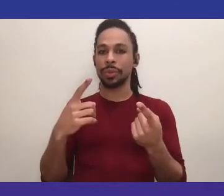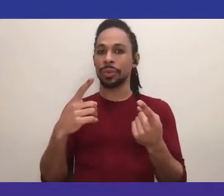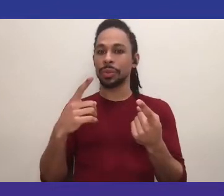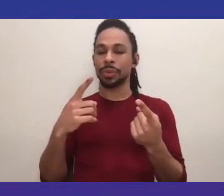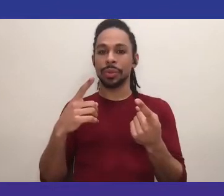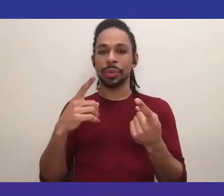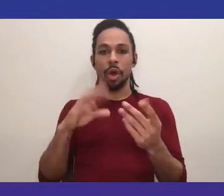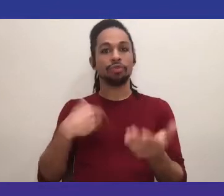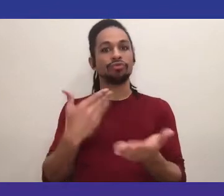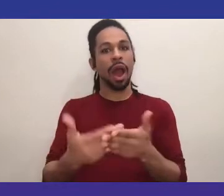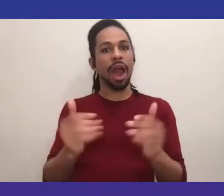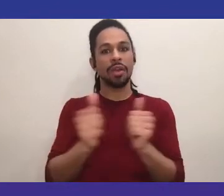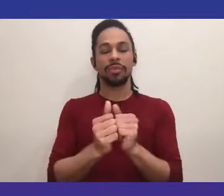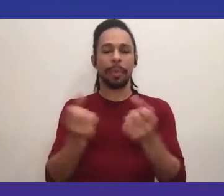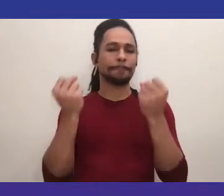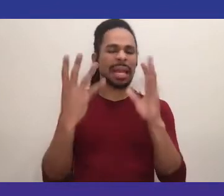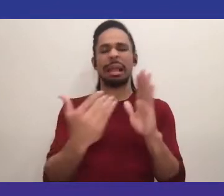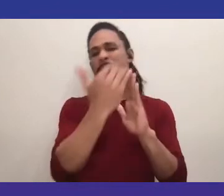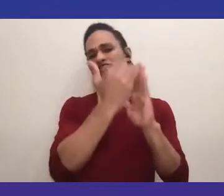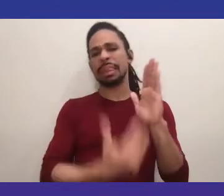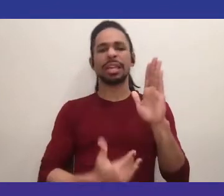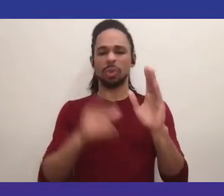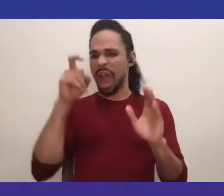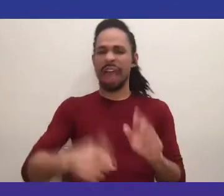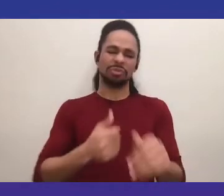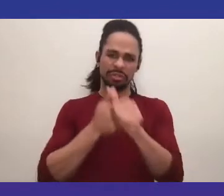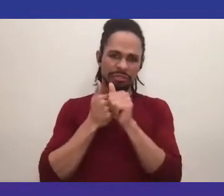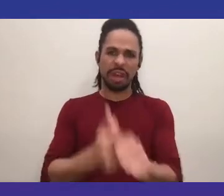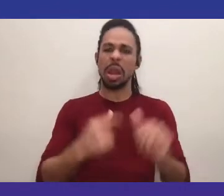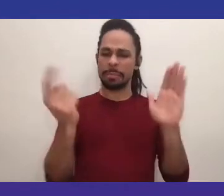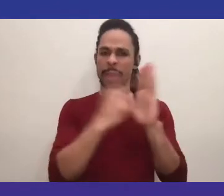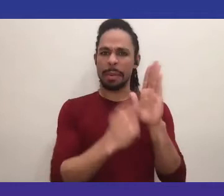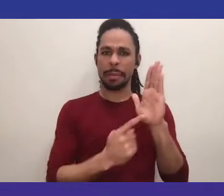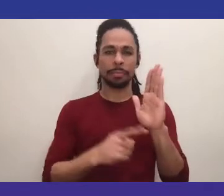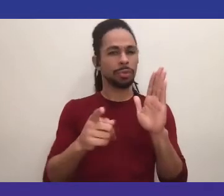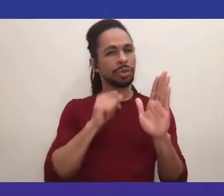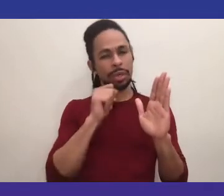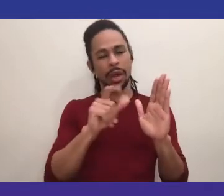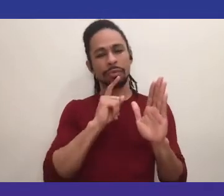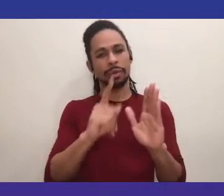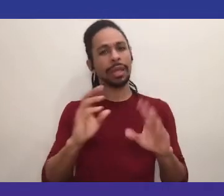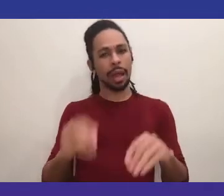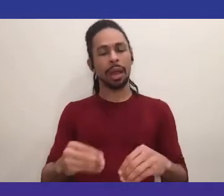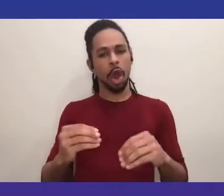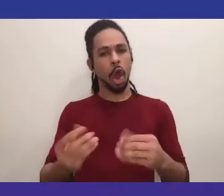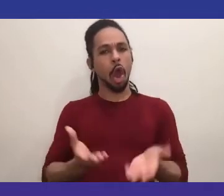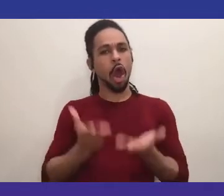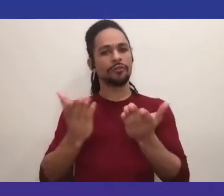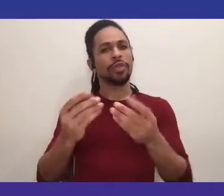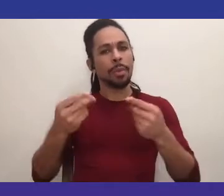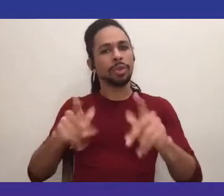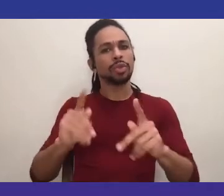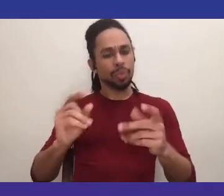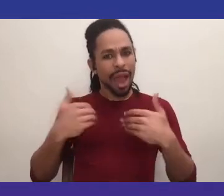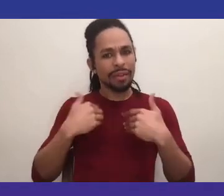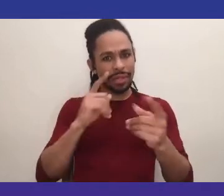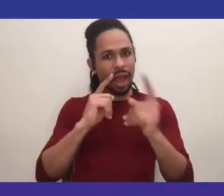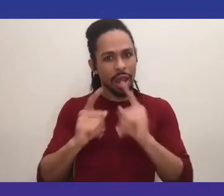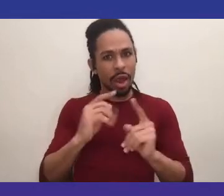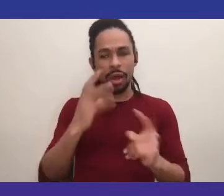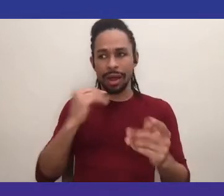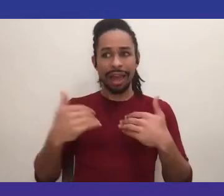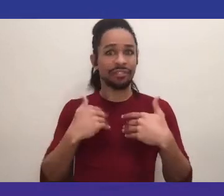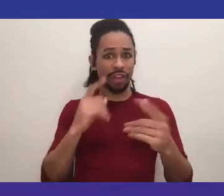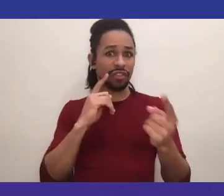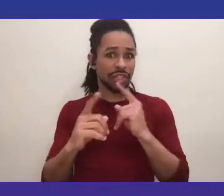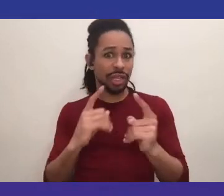that you have to follow. You are not given the opportunity to a dialogue. and to have conversations instead